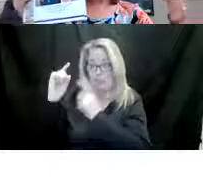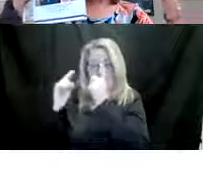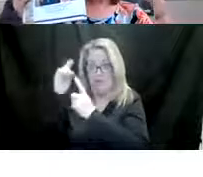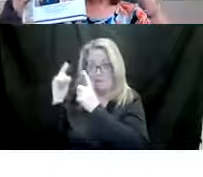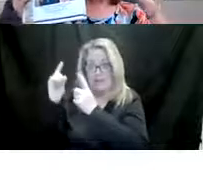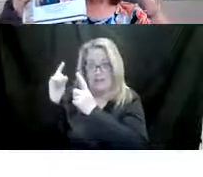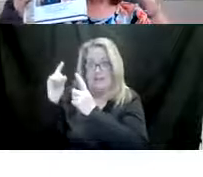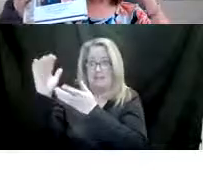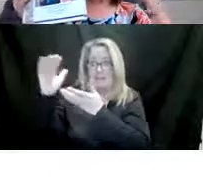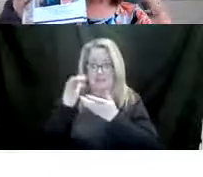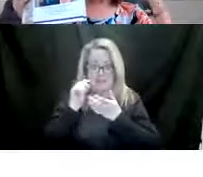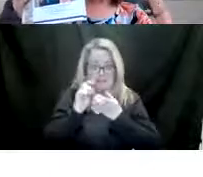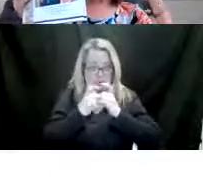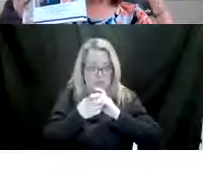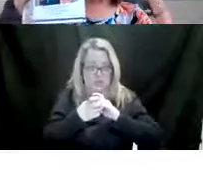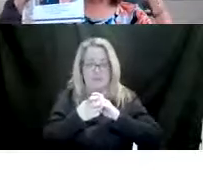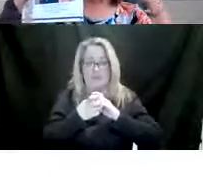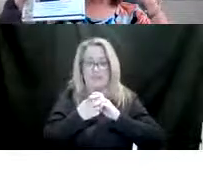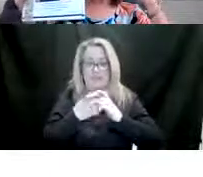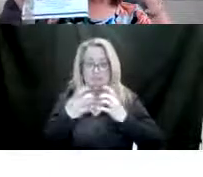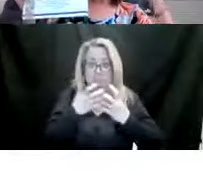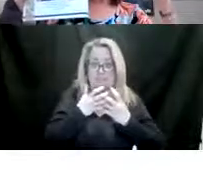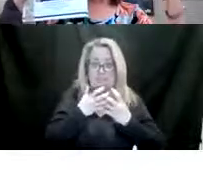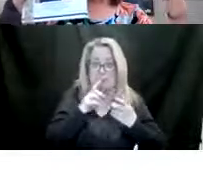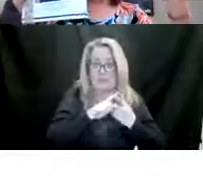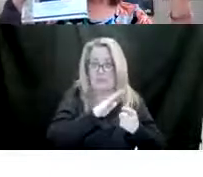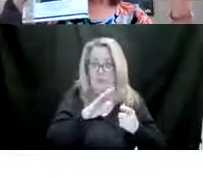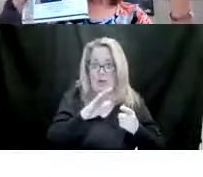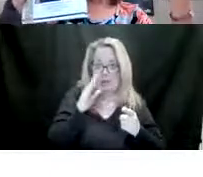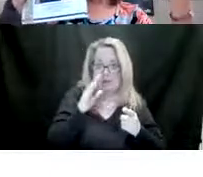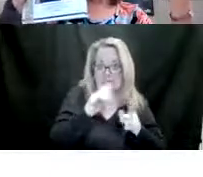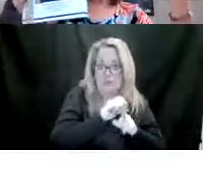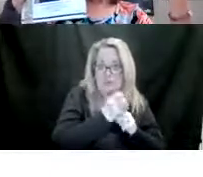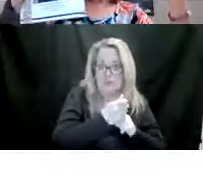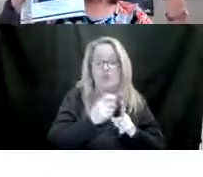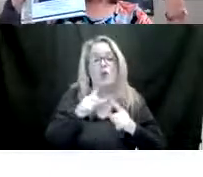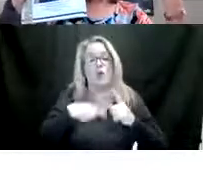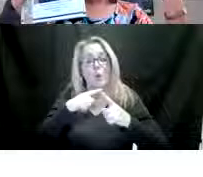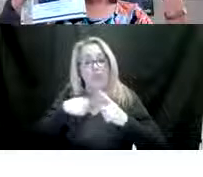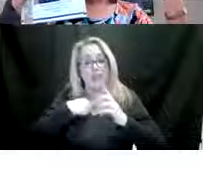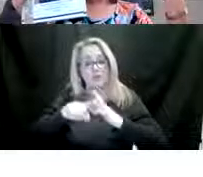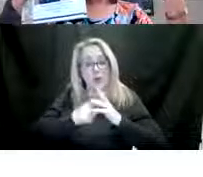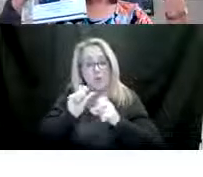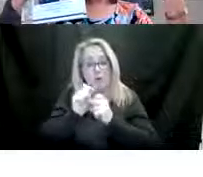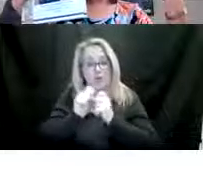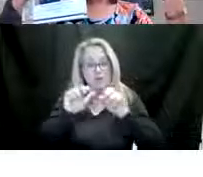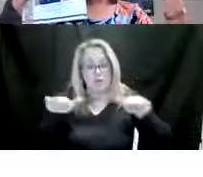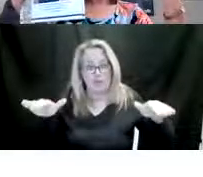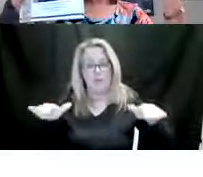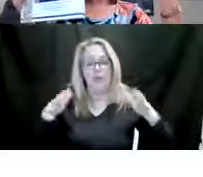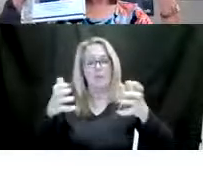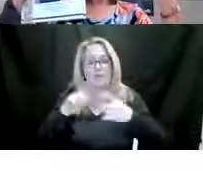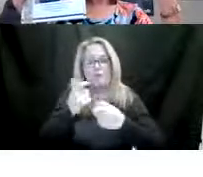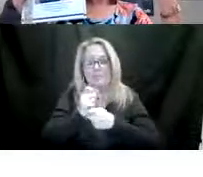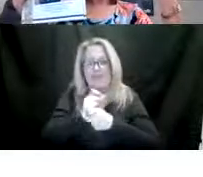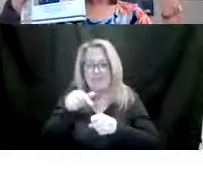things. And that was one of my charges when I started working with children, was to make these materials and